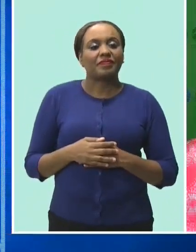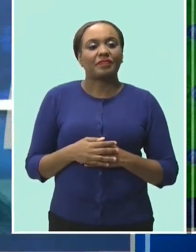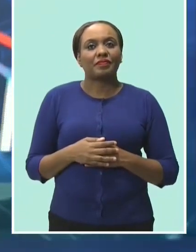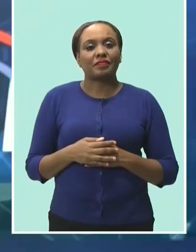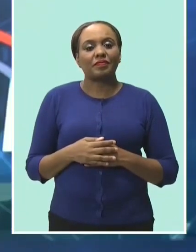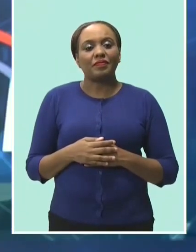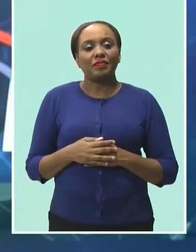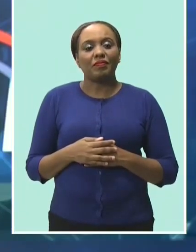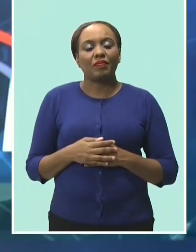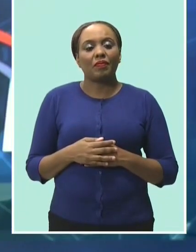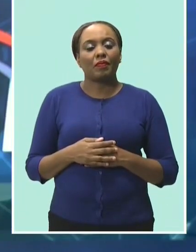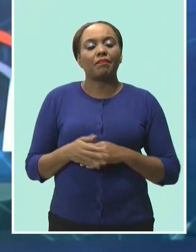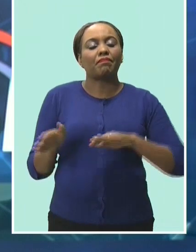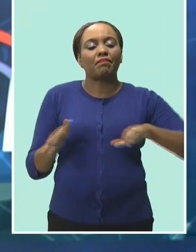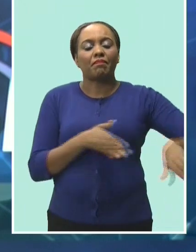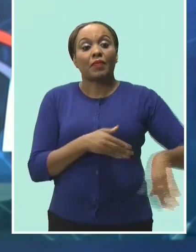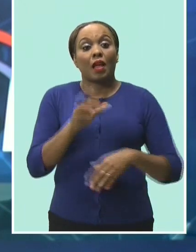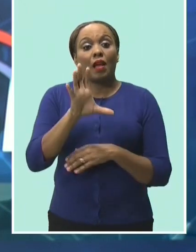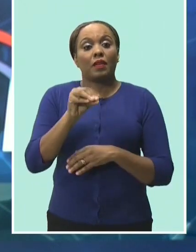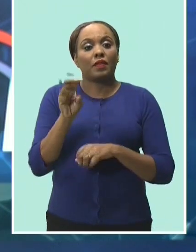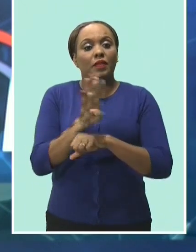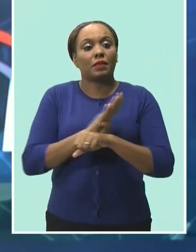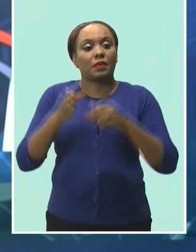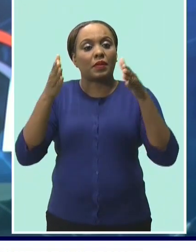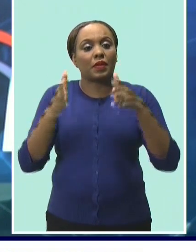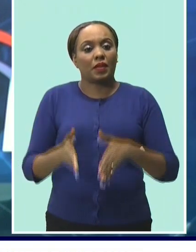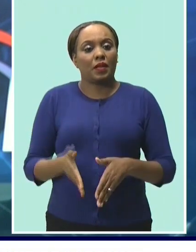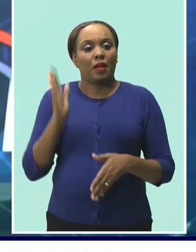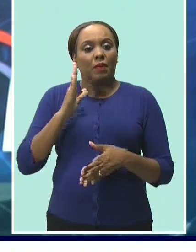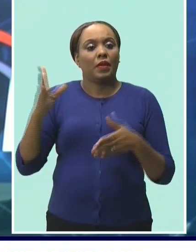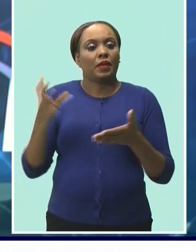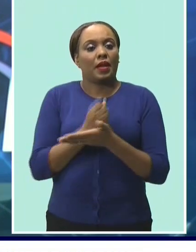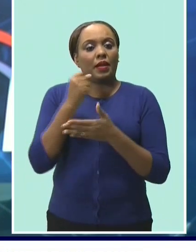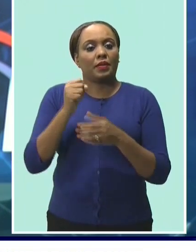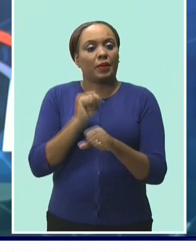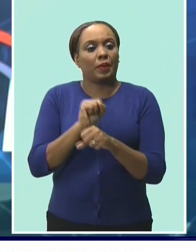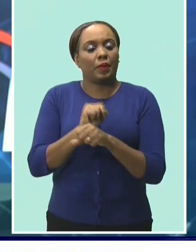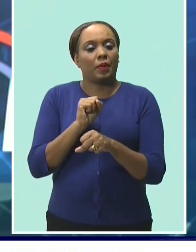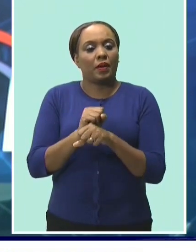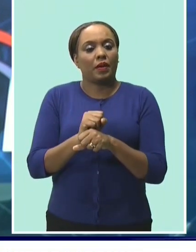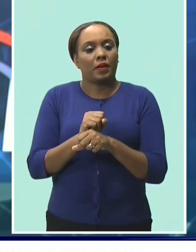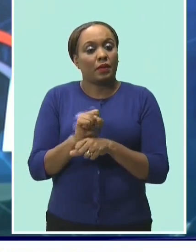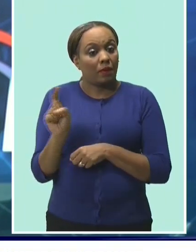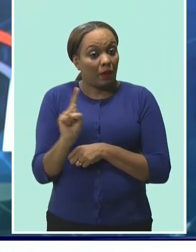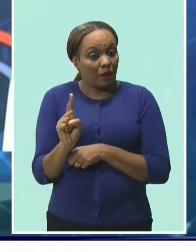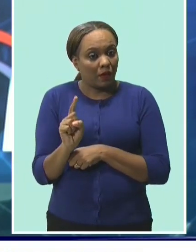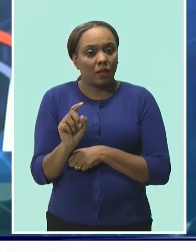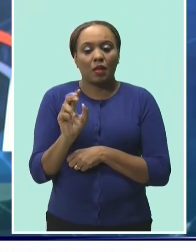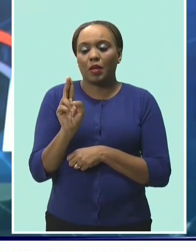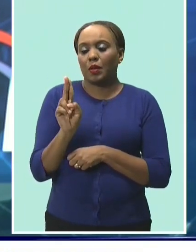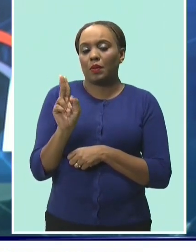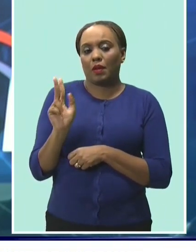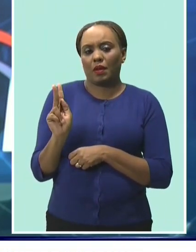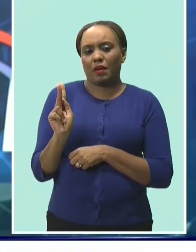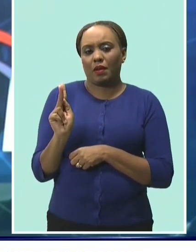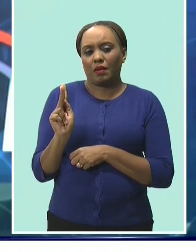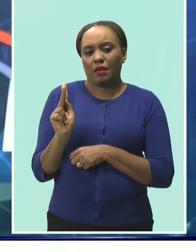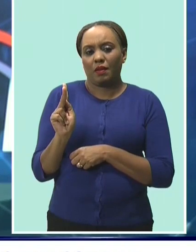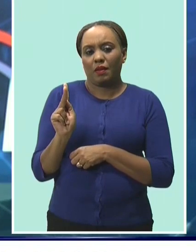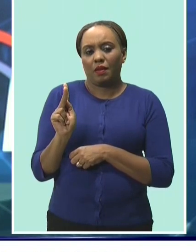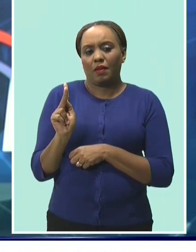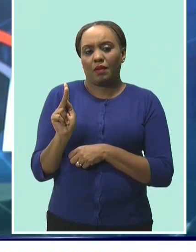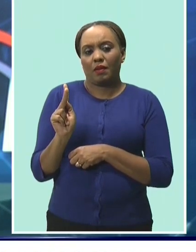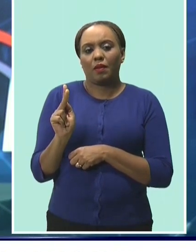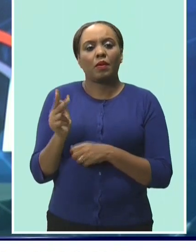team. In other news now, 50 Barbadians are set to gain employment in the United Kingdom in the coming months through its farm